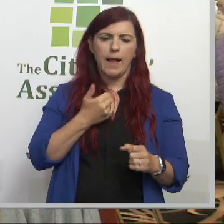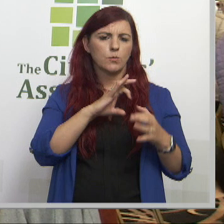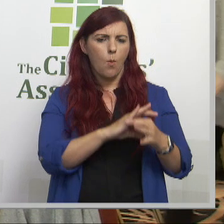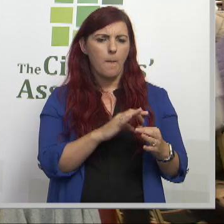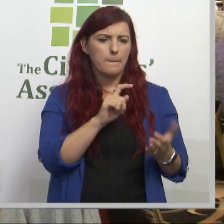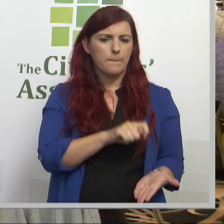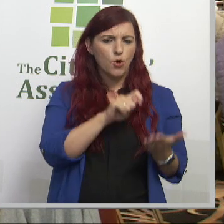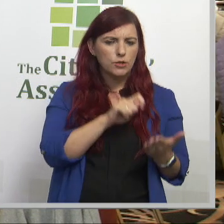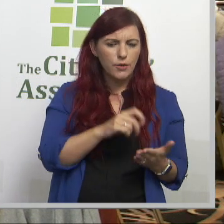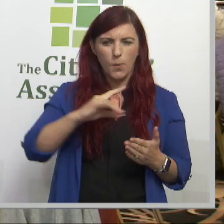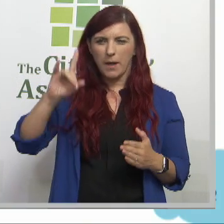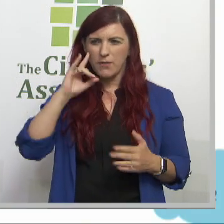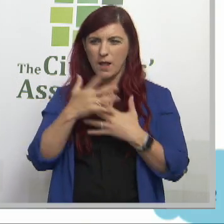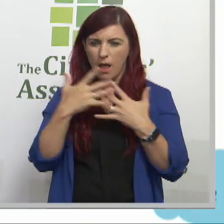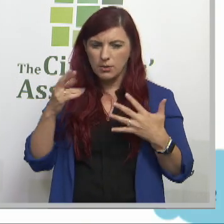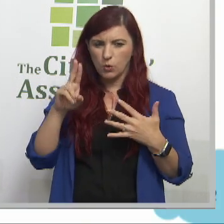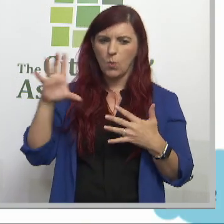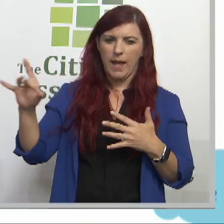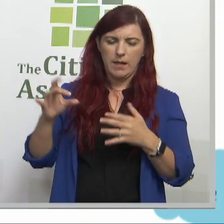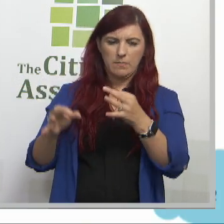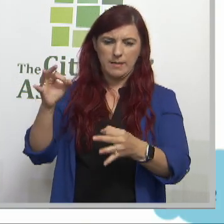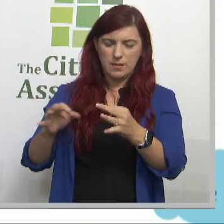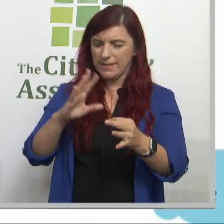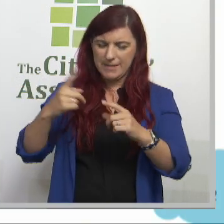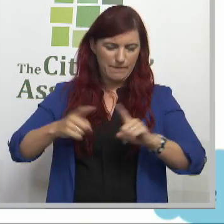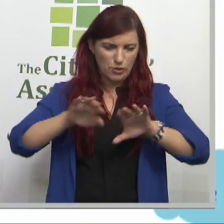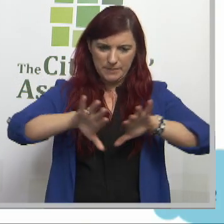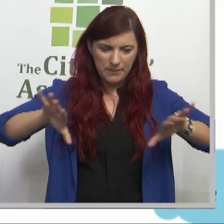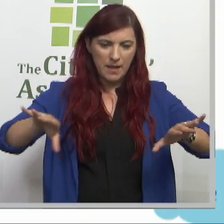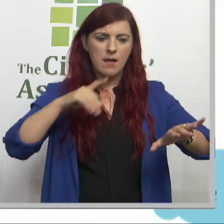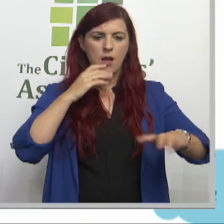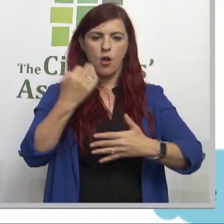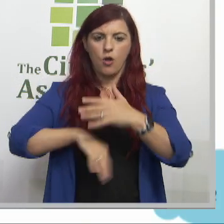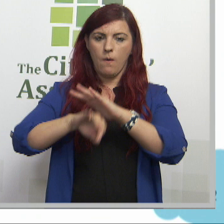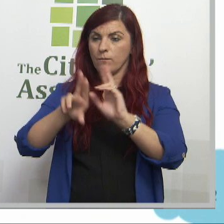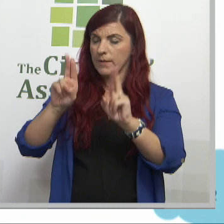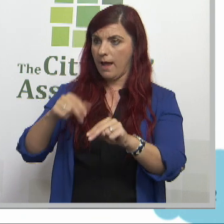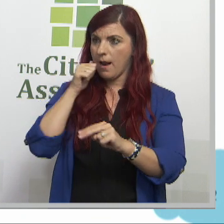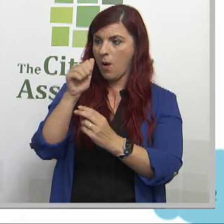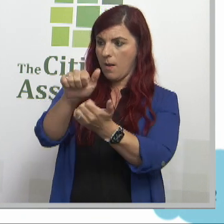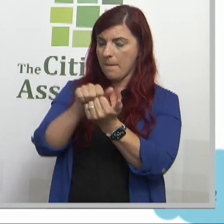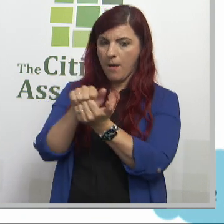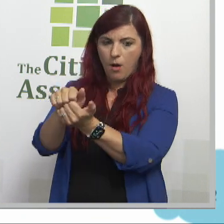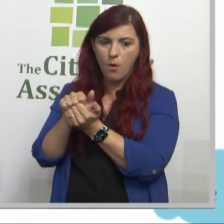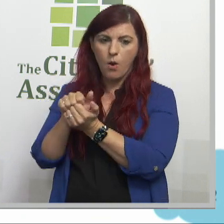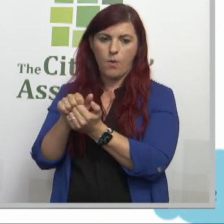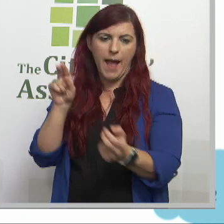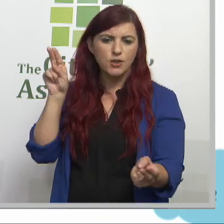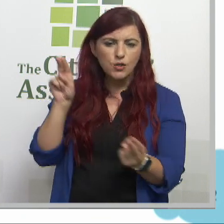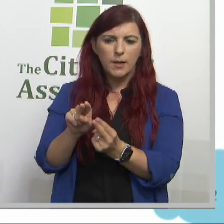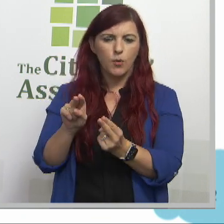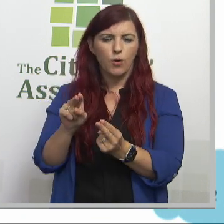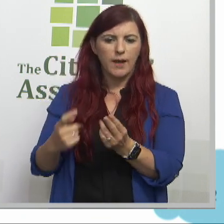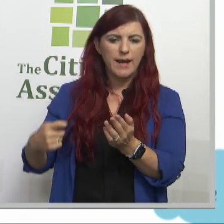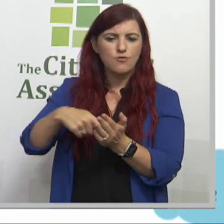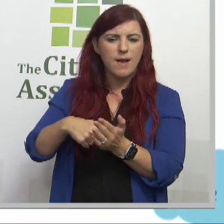UK. Politics wants to push it that direction. It's not the same. A government can borrow at way cheaper interest rates,